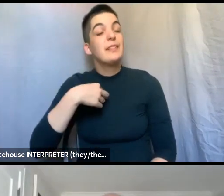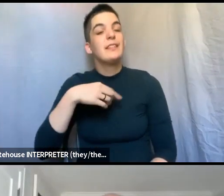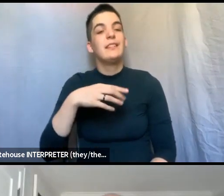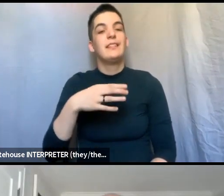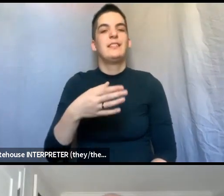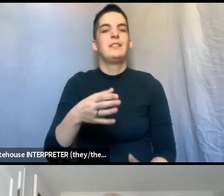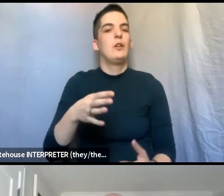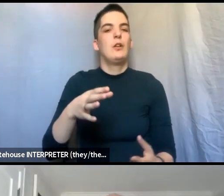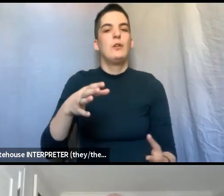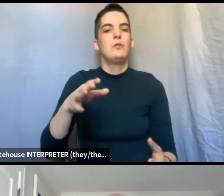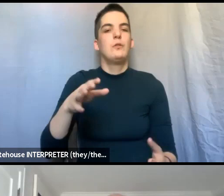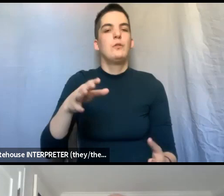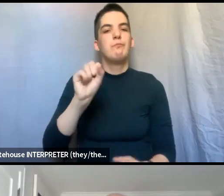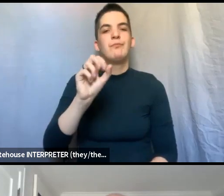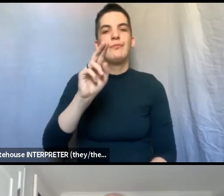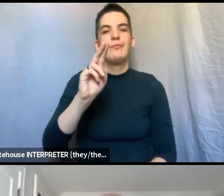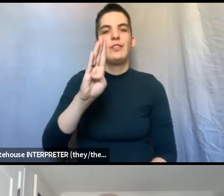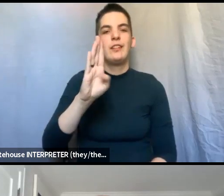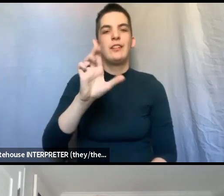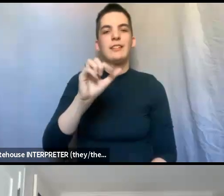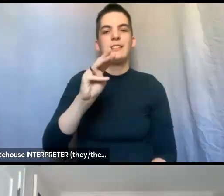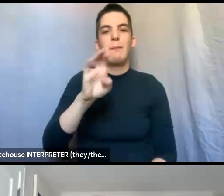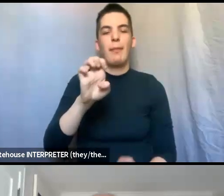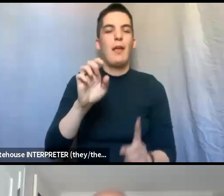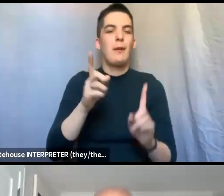ridiculous. That was very sublime.